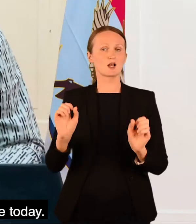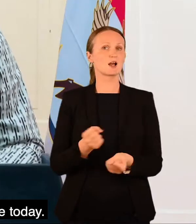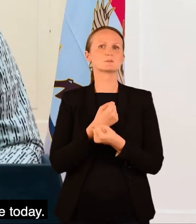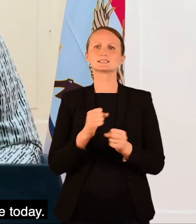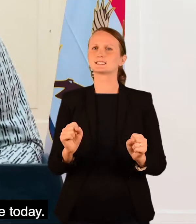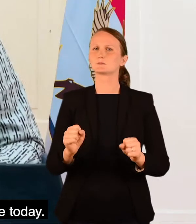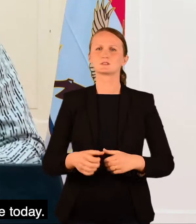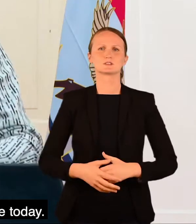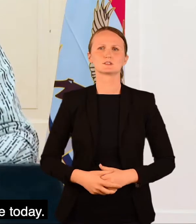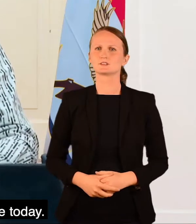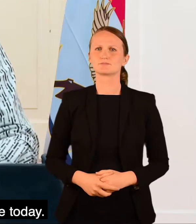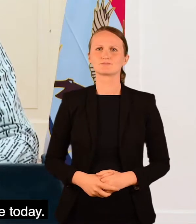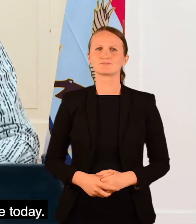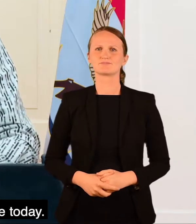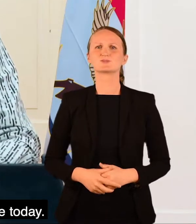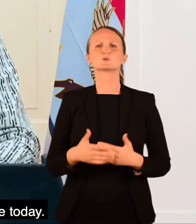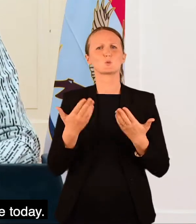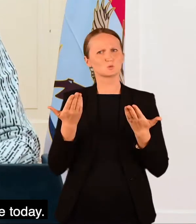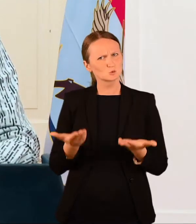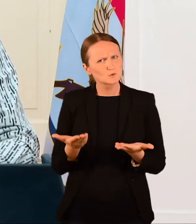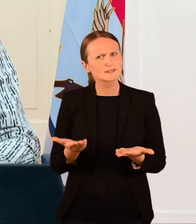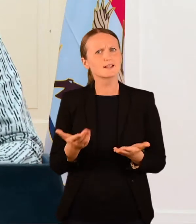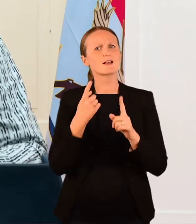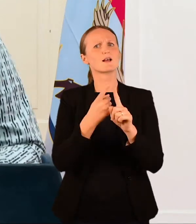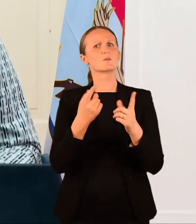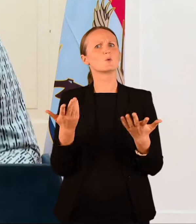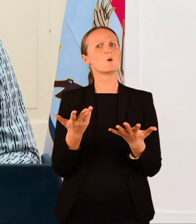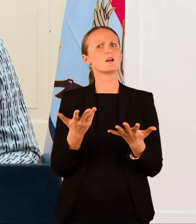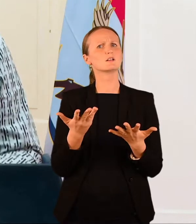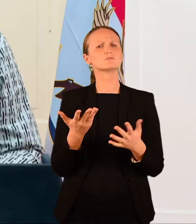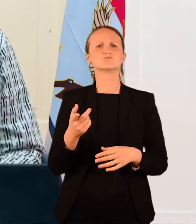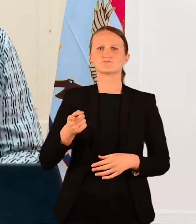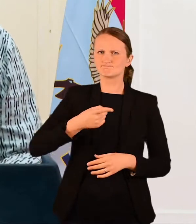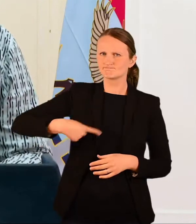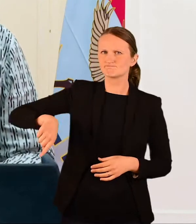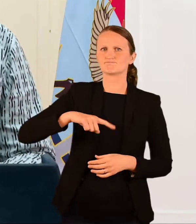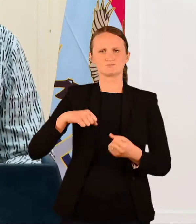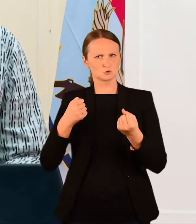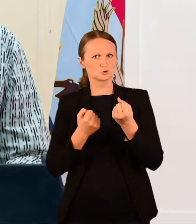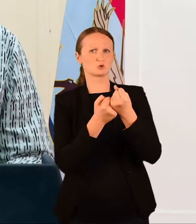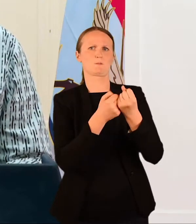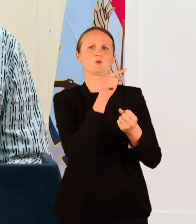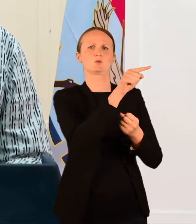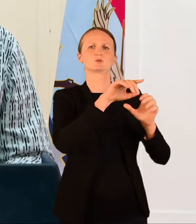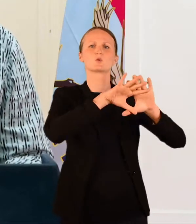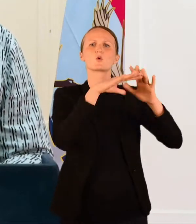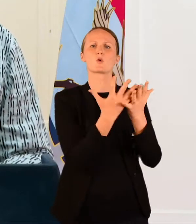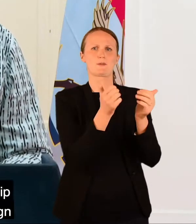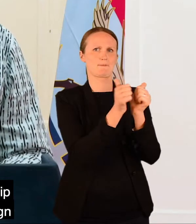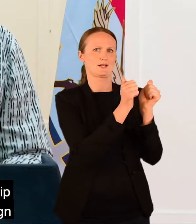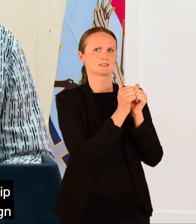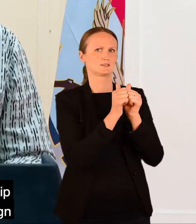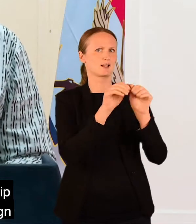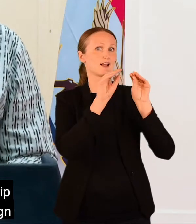have been where we are today. And that is why today,